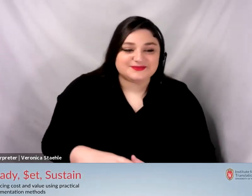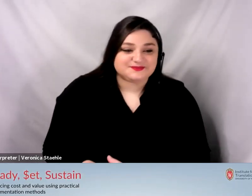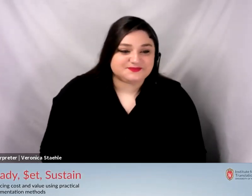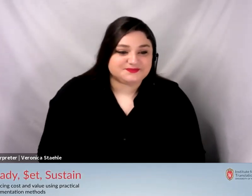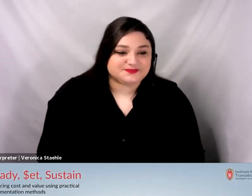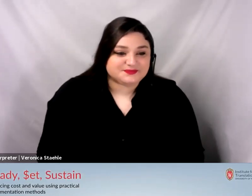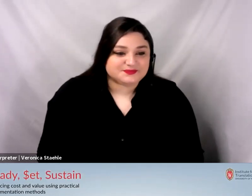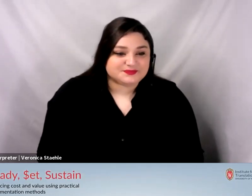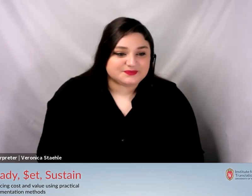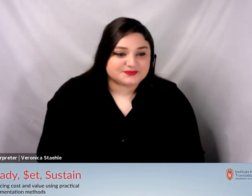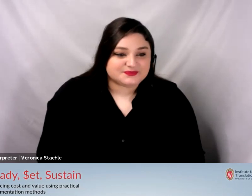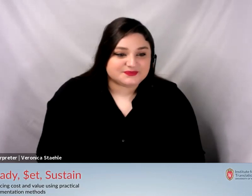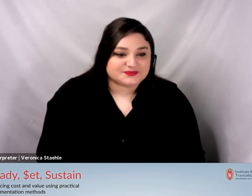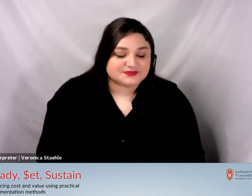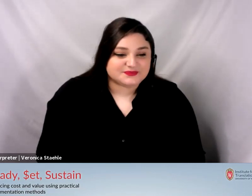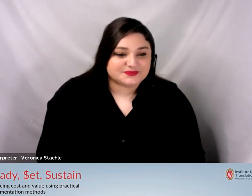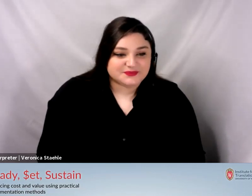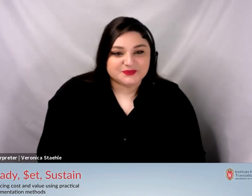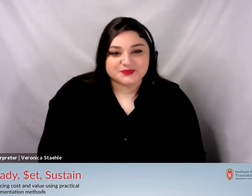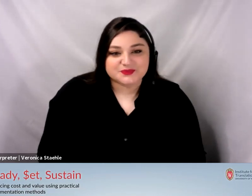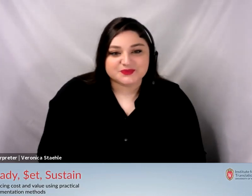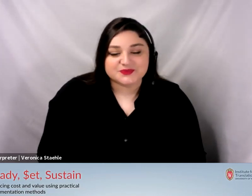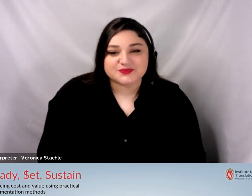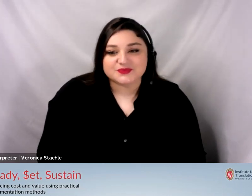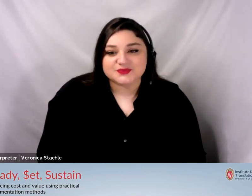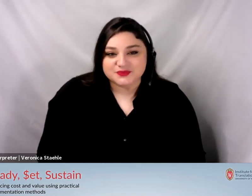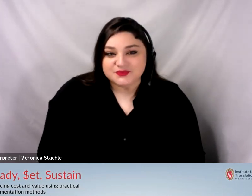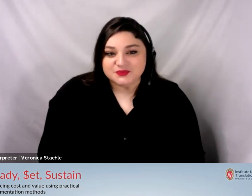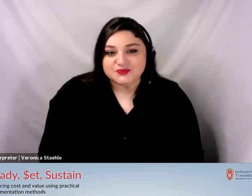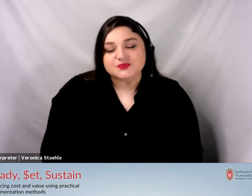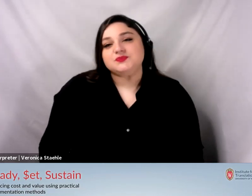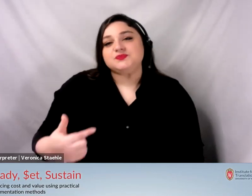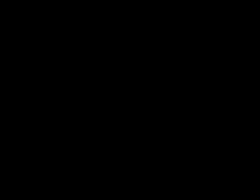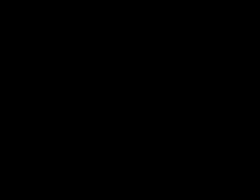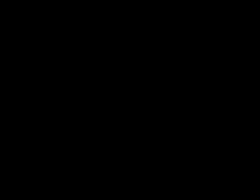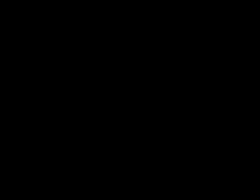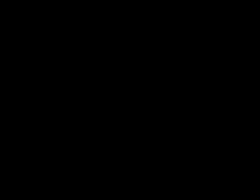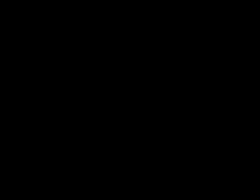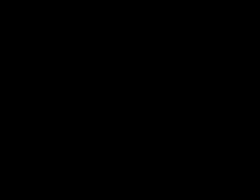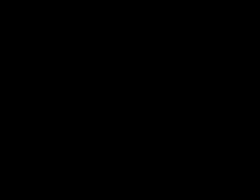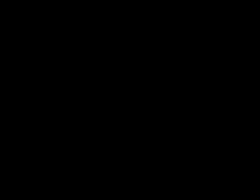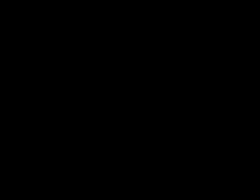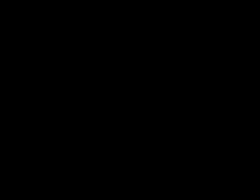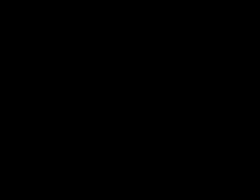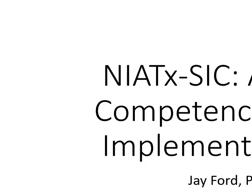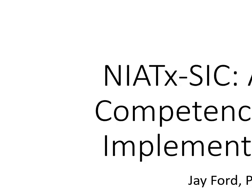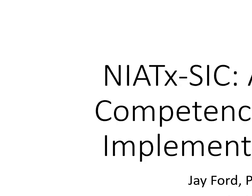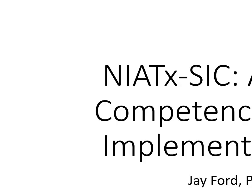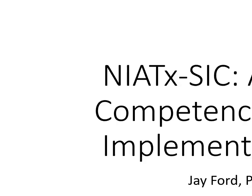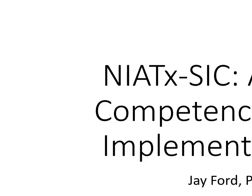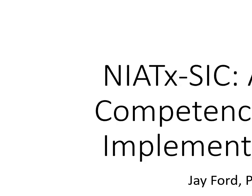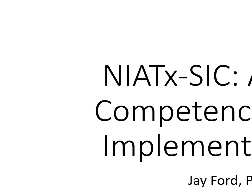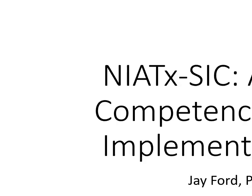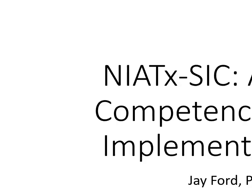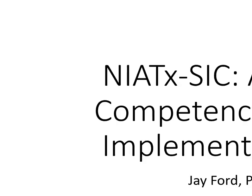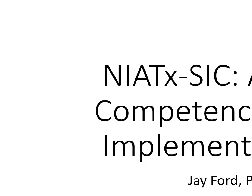Hold on a second. I'm doing my getting my screen to share here. All right. There we go. Thank you